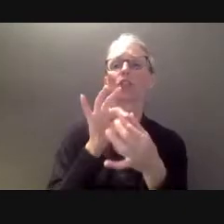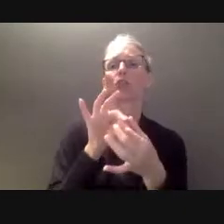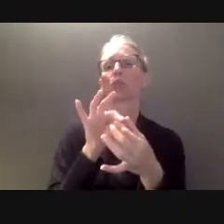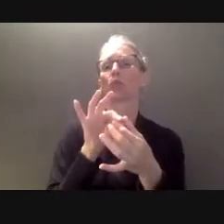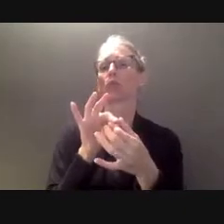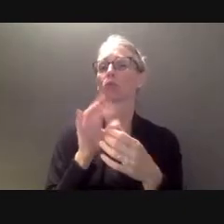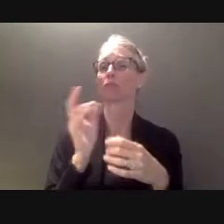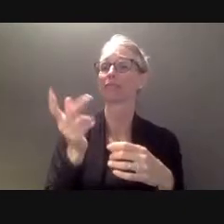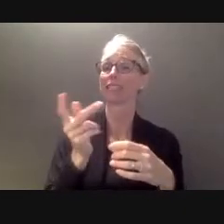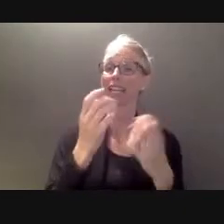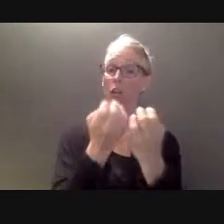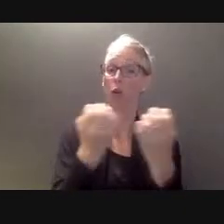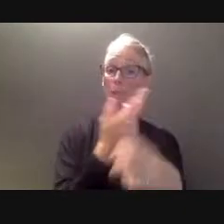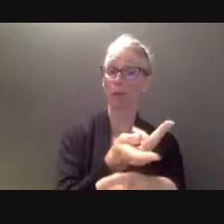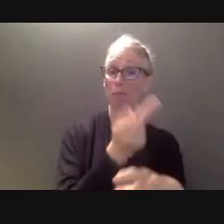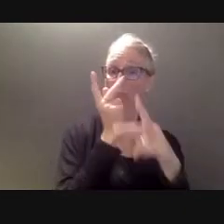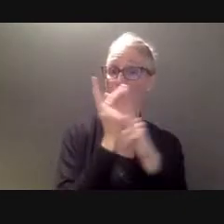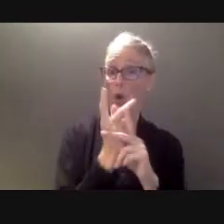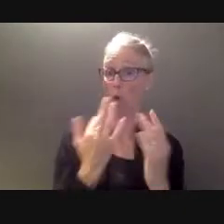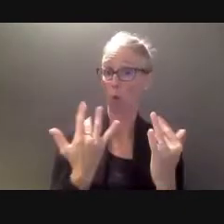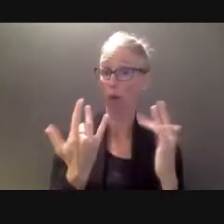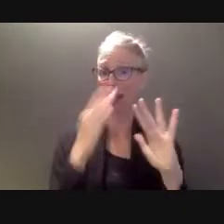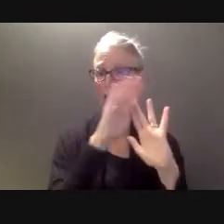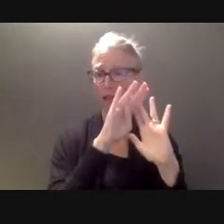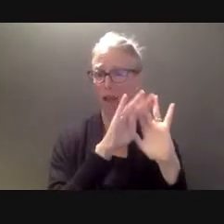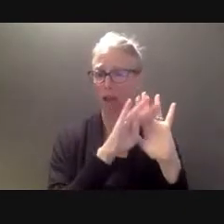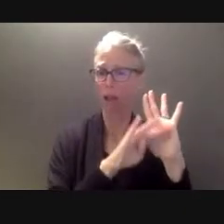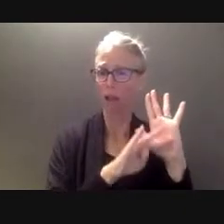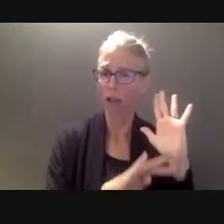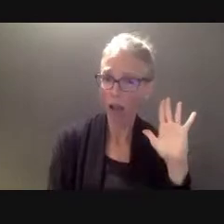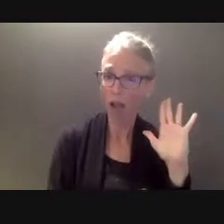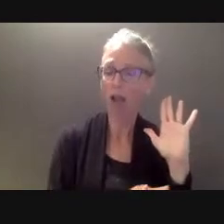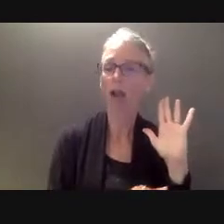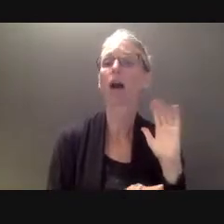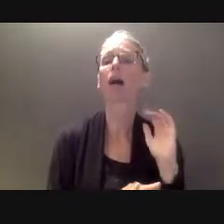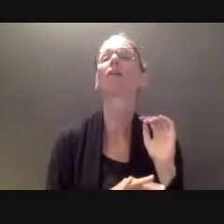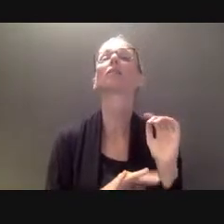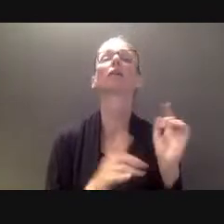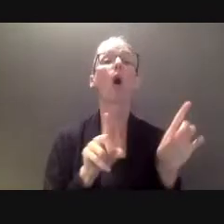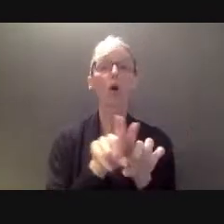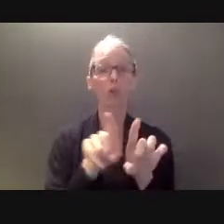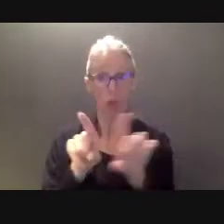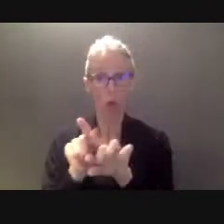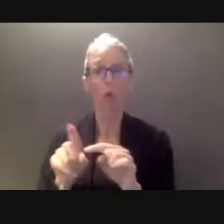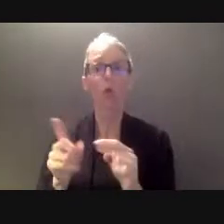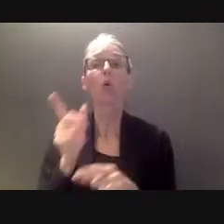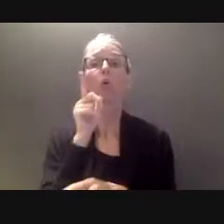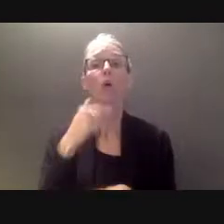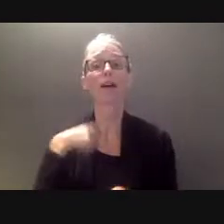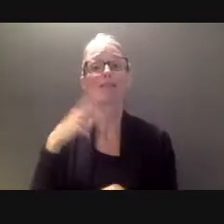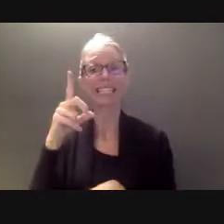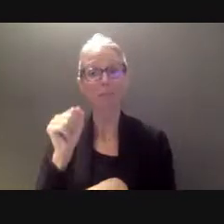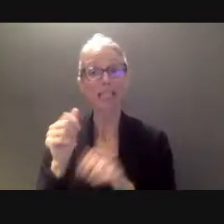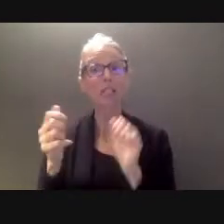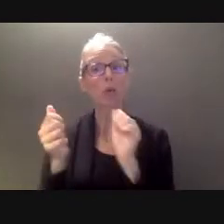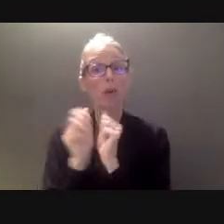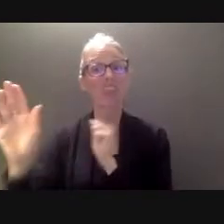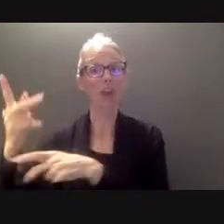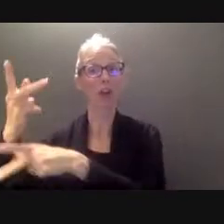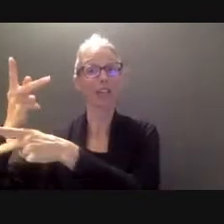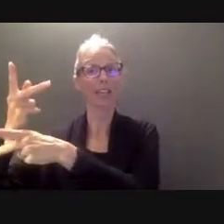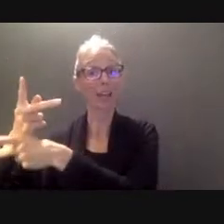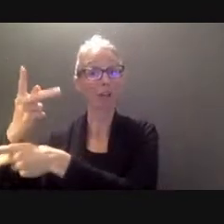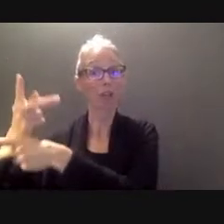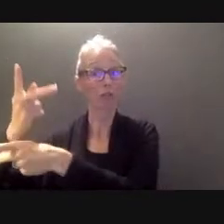type of equipment and whether training is offered to caregivers and people with disabilities to be able to use it. So the wait